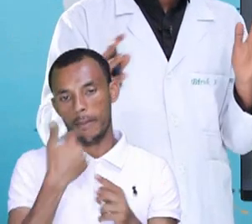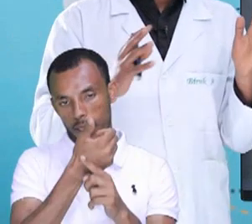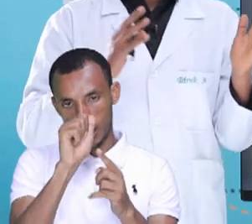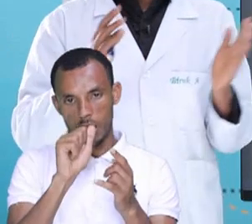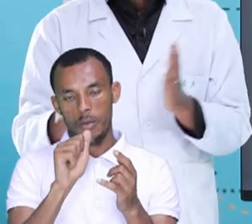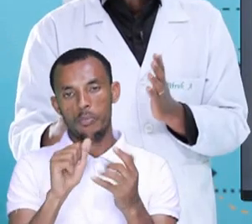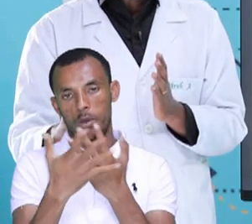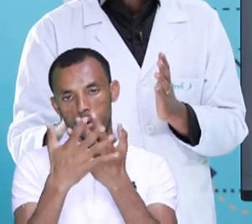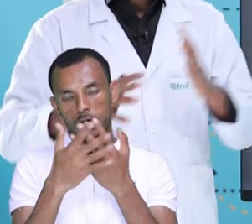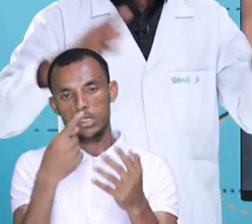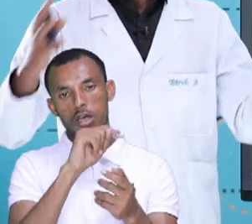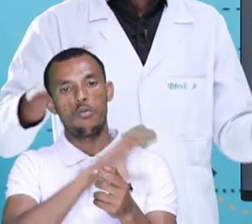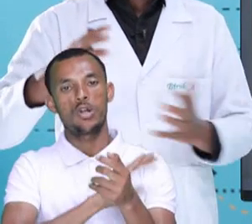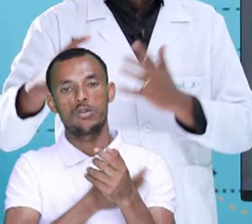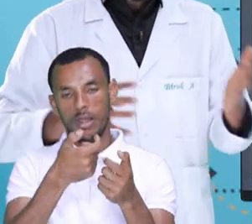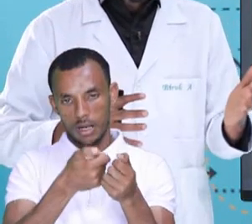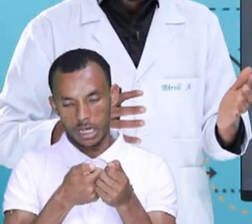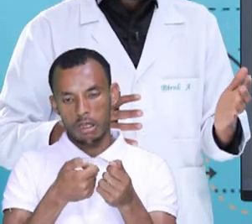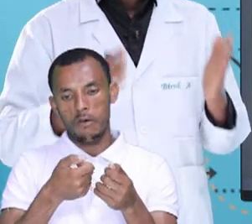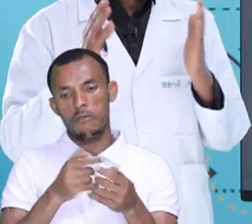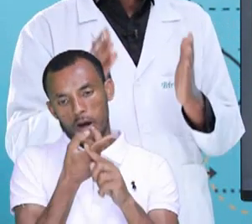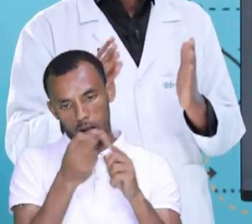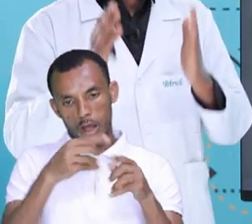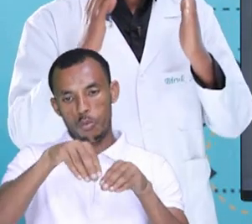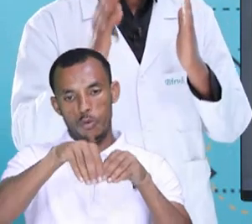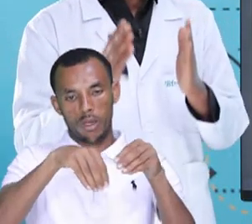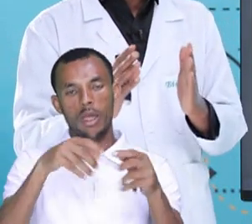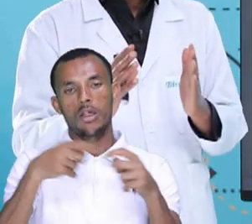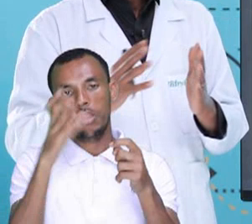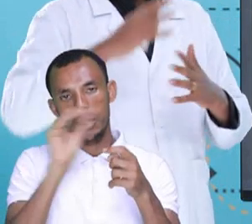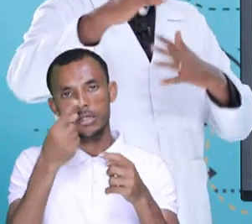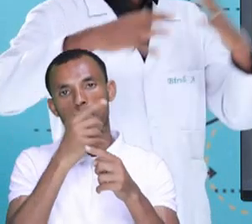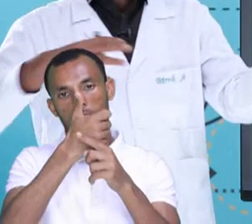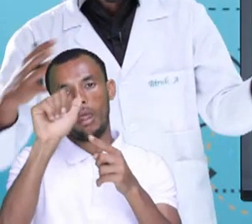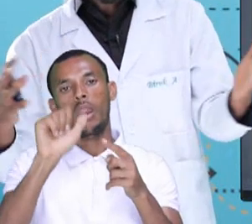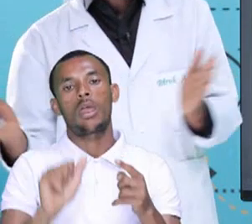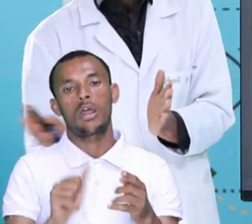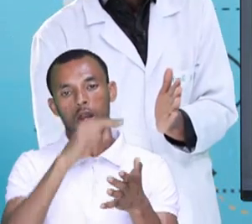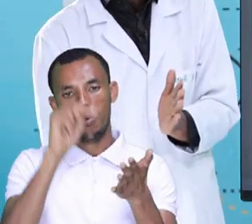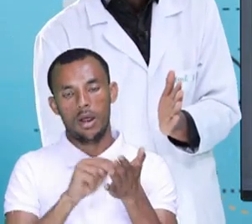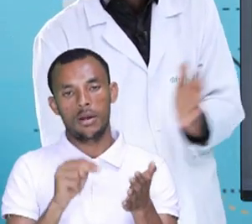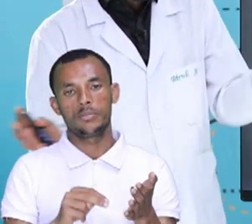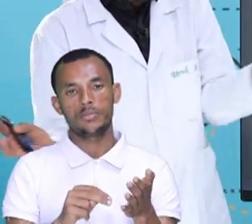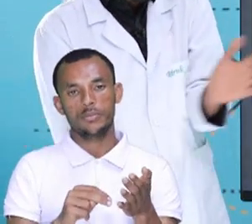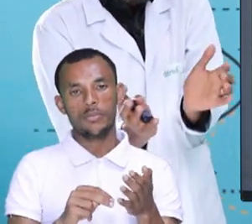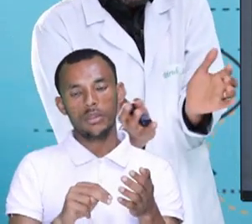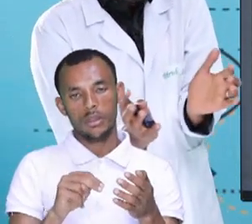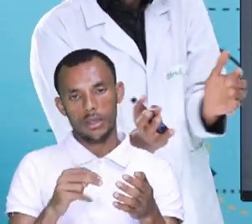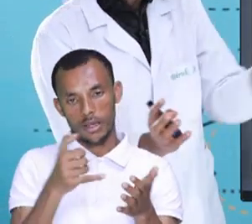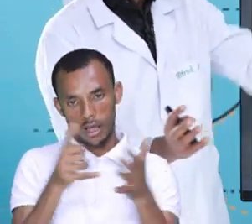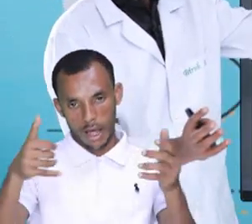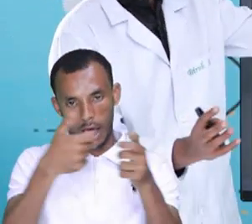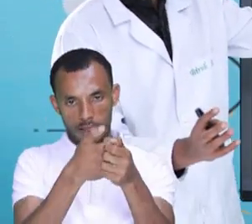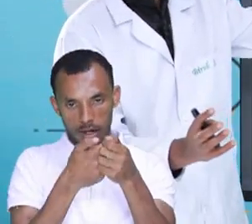the force of attraction between freely moving electrons and the metallic nuclei. Freely moving electrons with the metallic nuclei, attraction